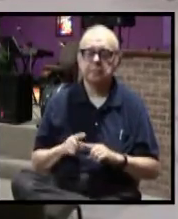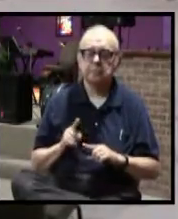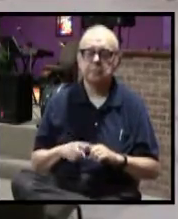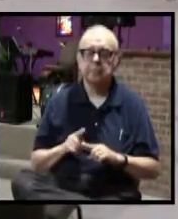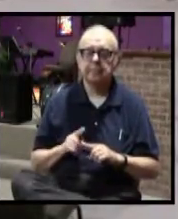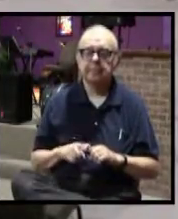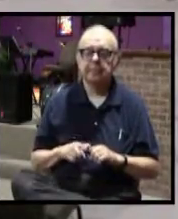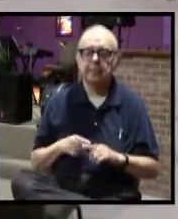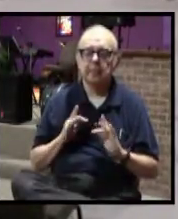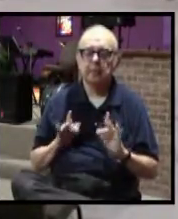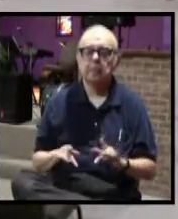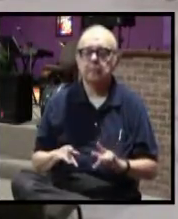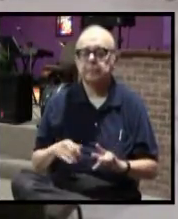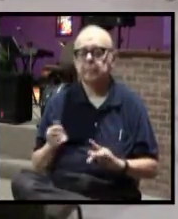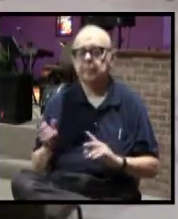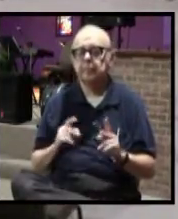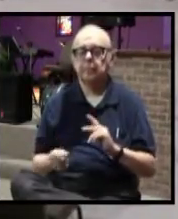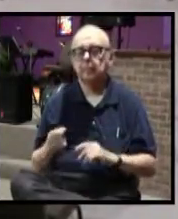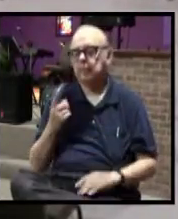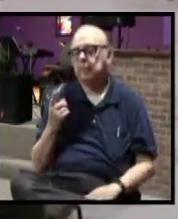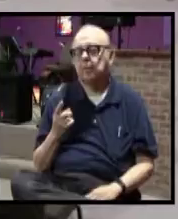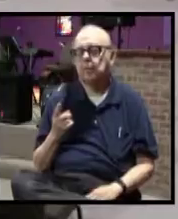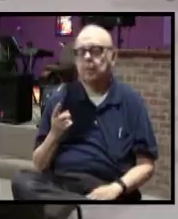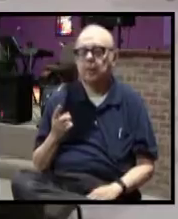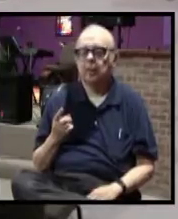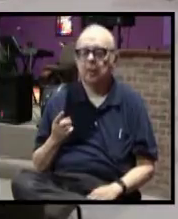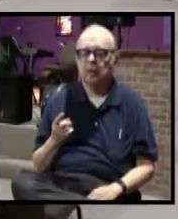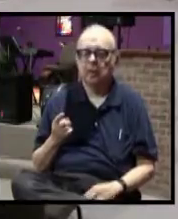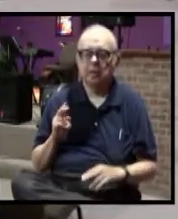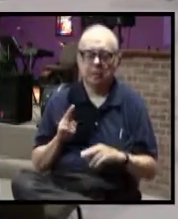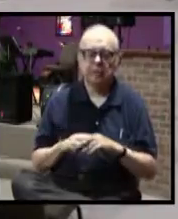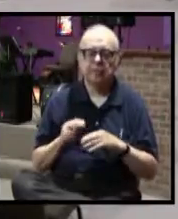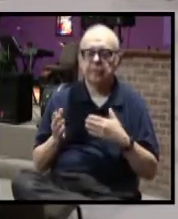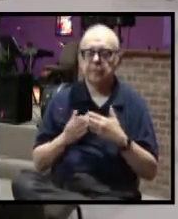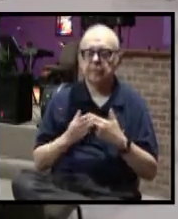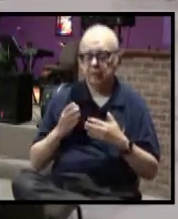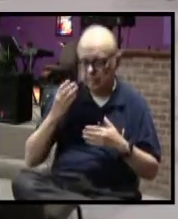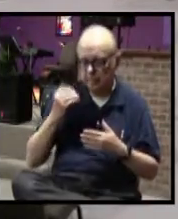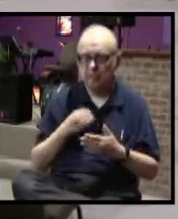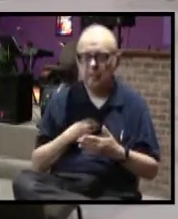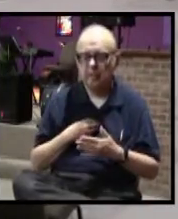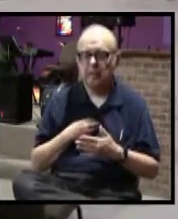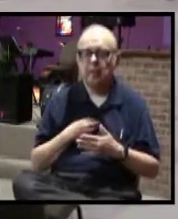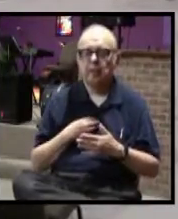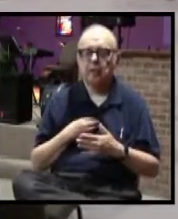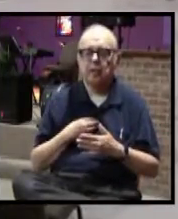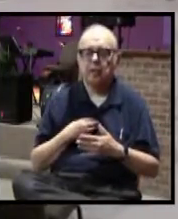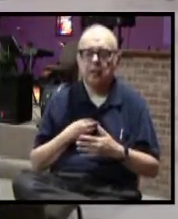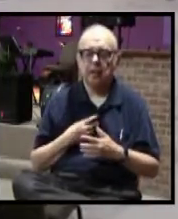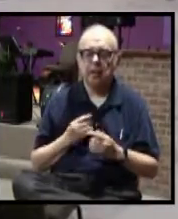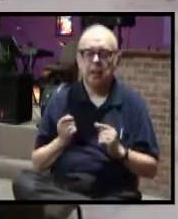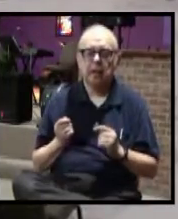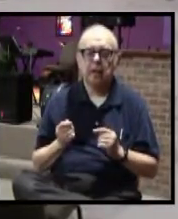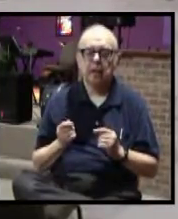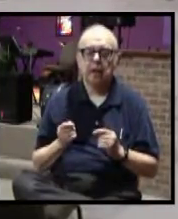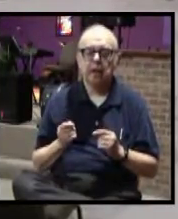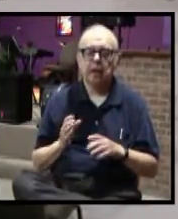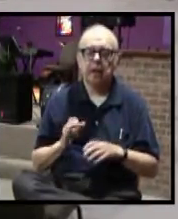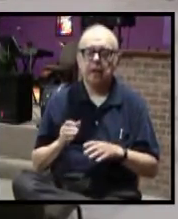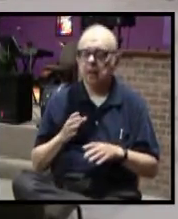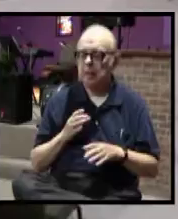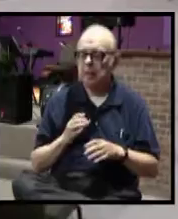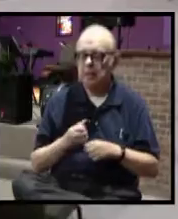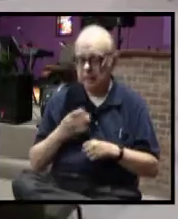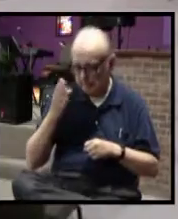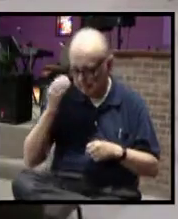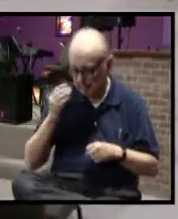reality is that I have to rely on the compassion of others to be incredibly understanding in order just to sit next to him, attempt to engage him and